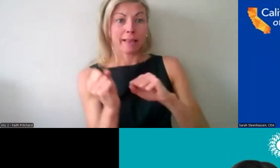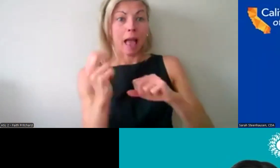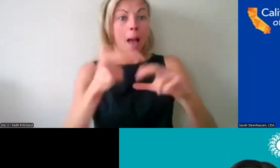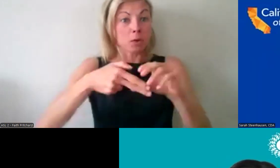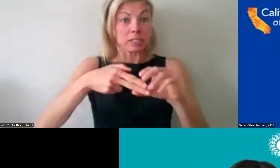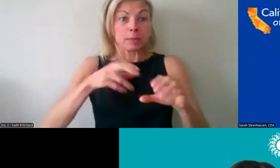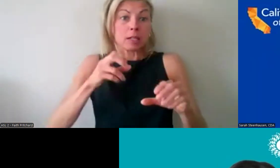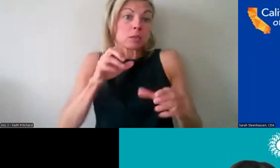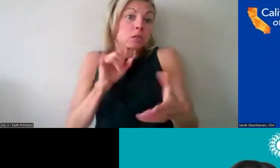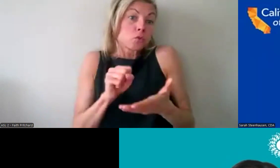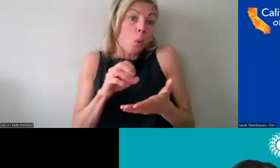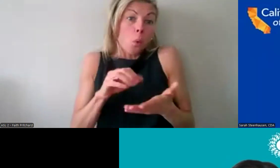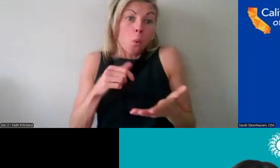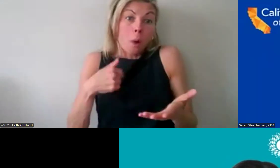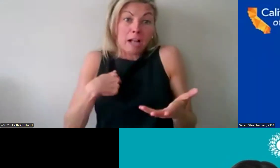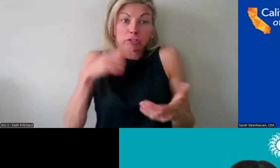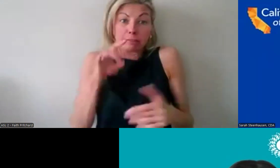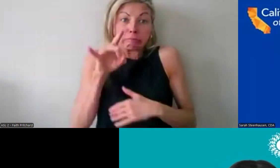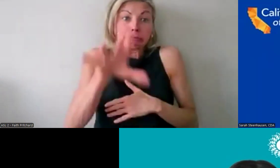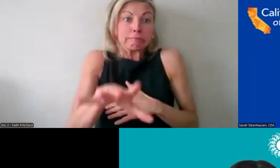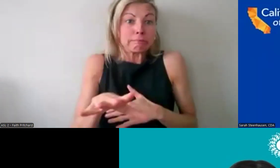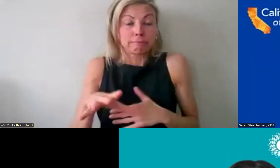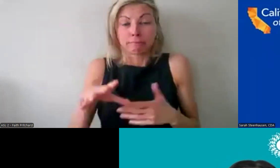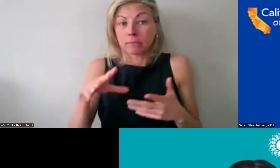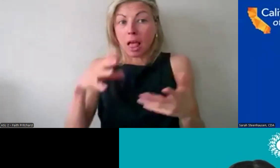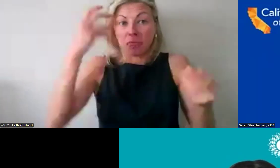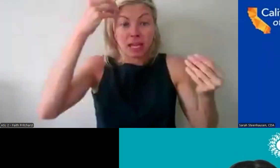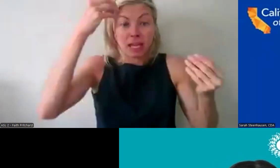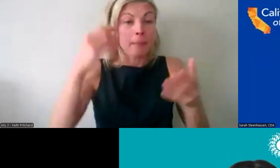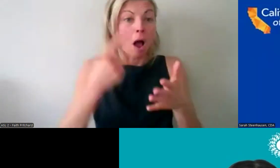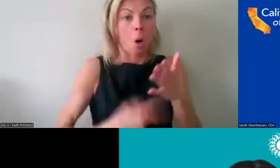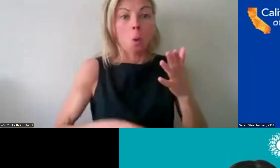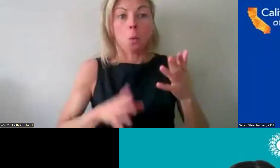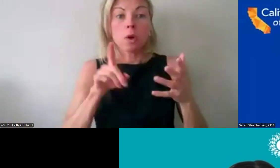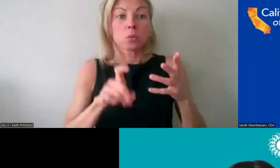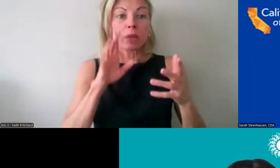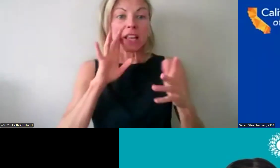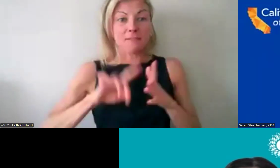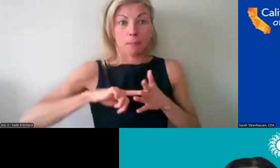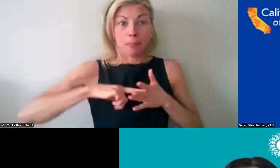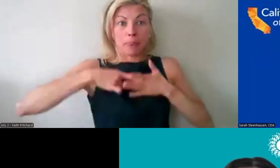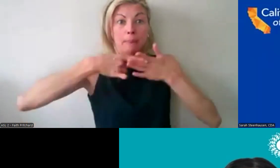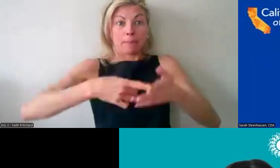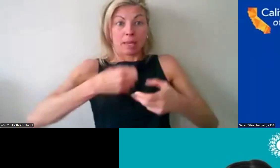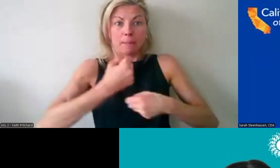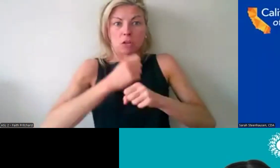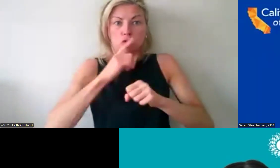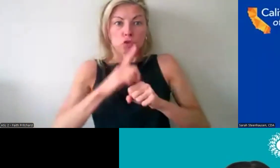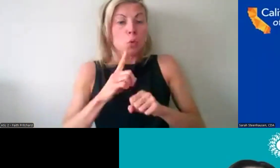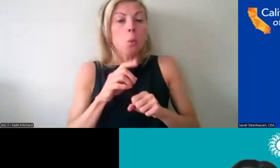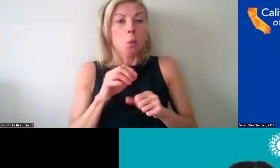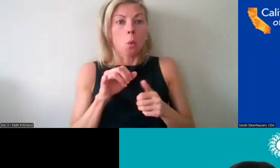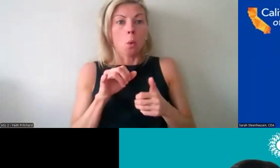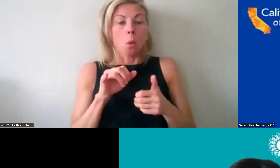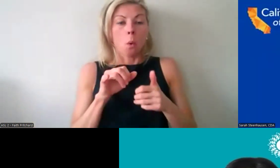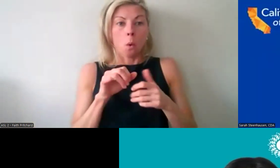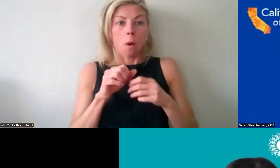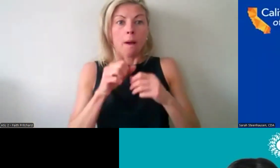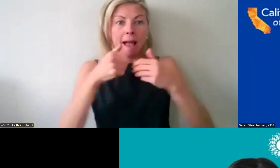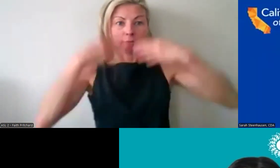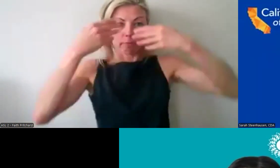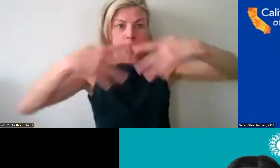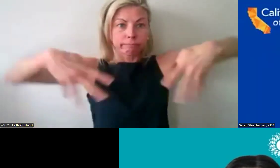think about as you're thinking about what it will take to stand this up from the beginning, to just make sure that that's a part of the planning. And I'm happy to talk